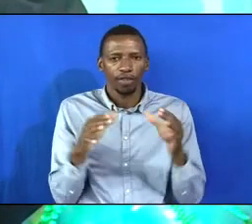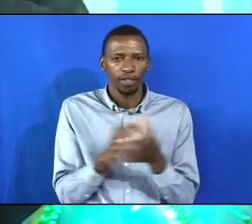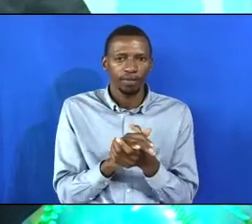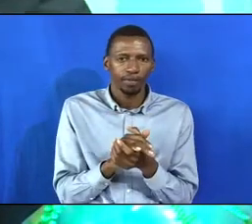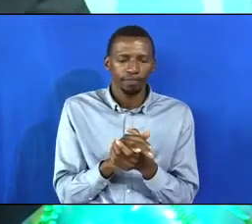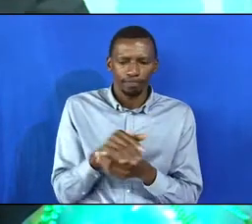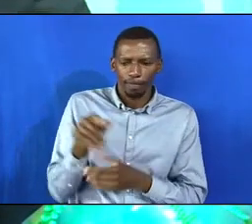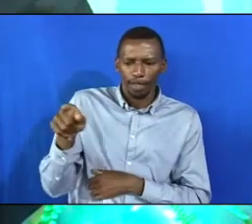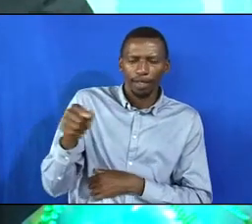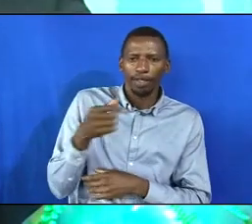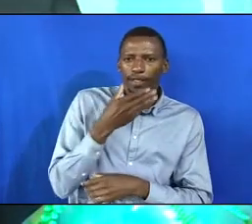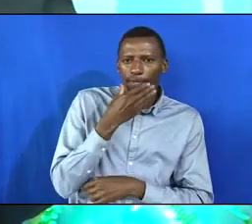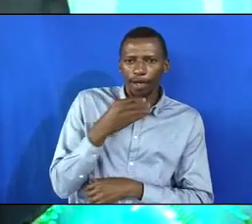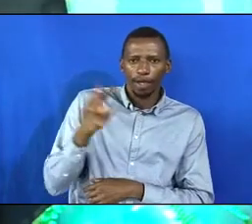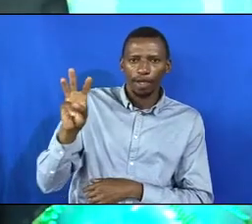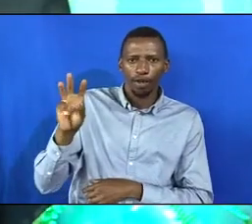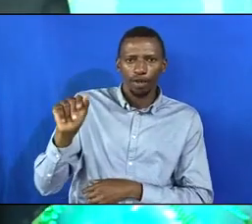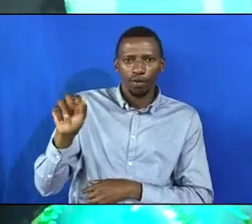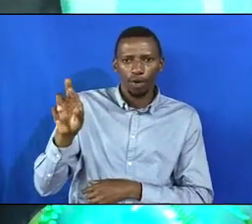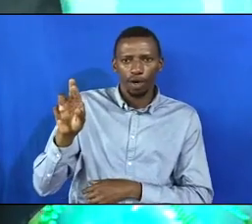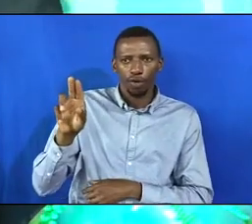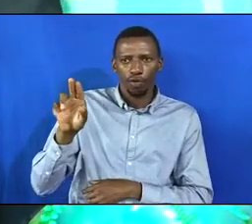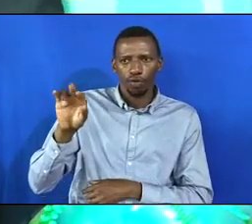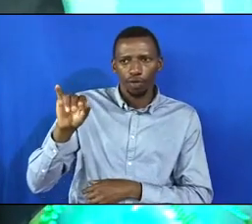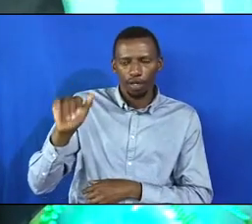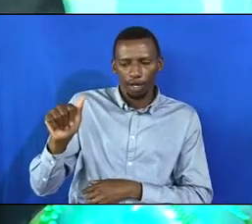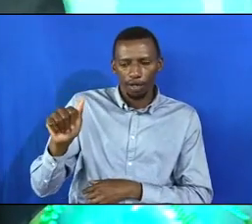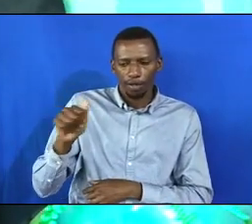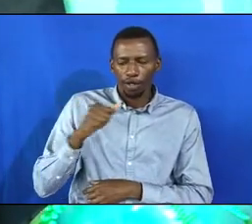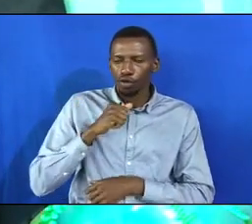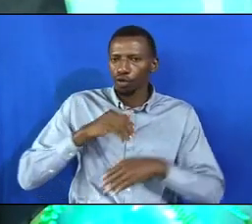So Maroria was not amused at those greetings.